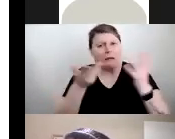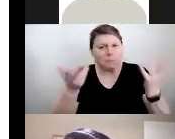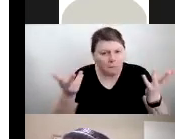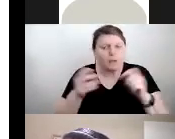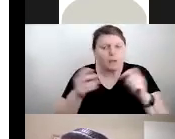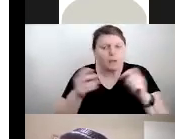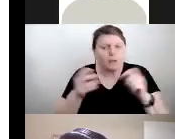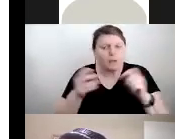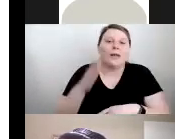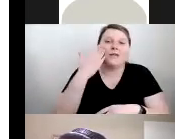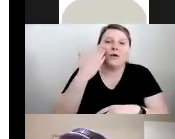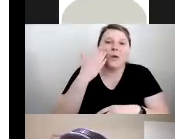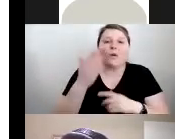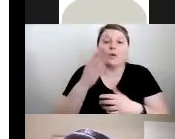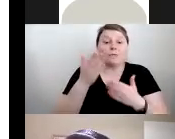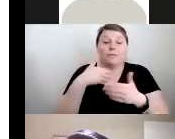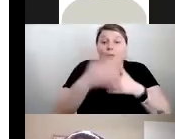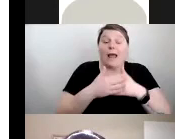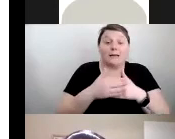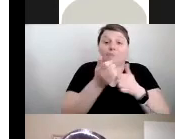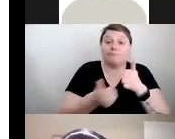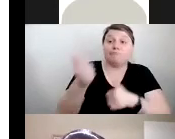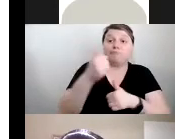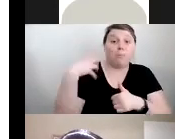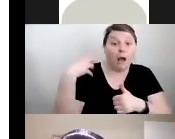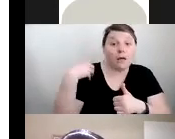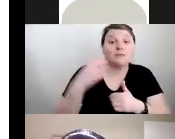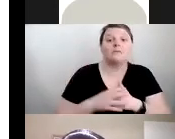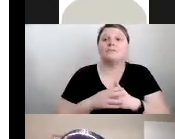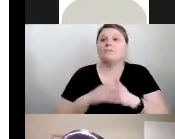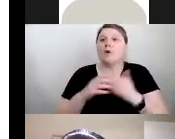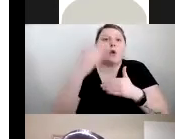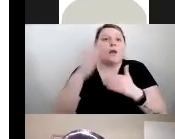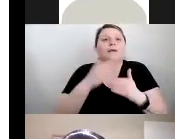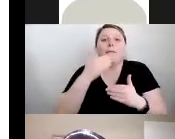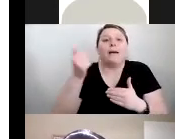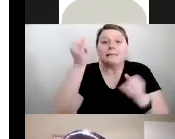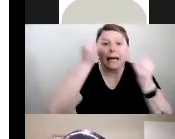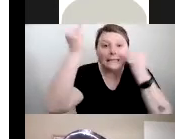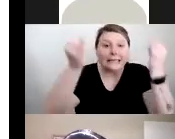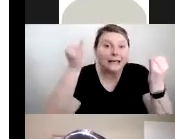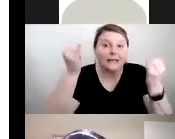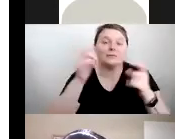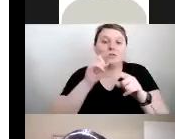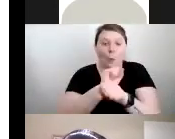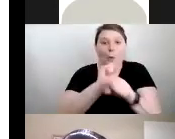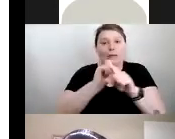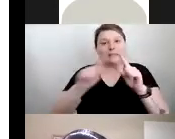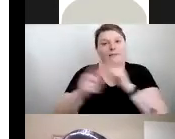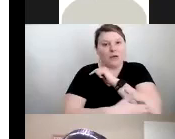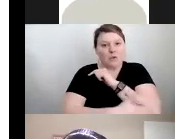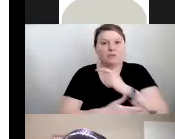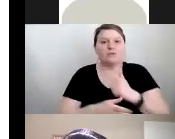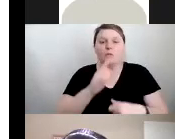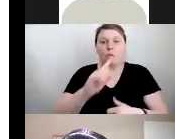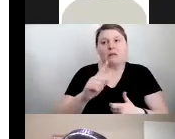never know who will be your next boss, who will give you the next best idea to work overseas. And so I think this is just words to